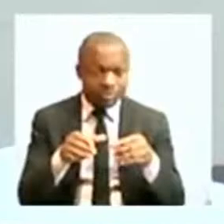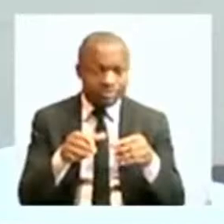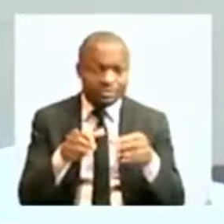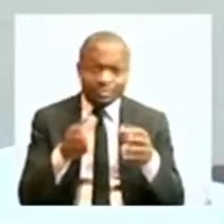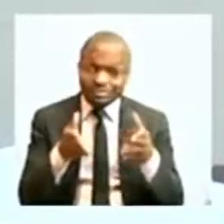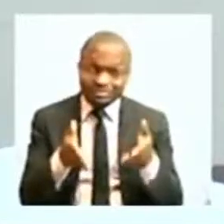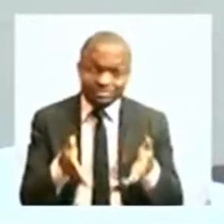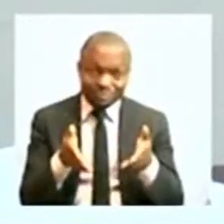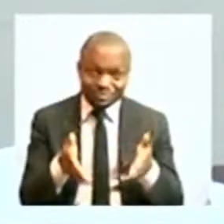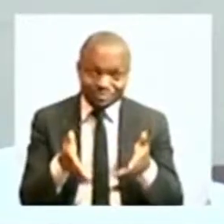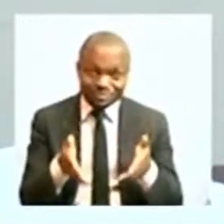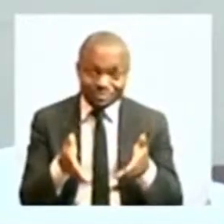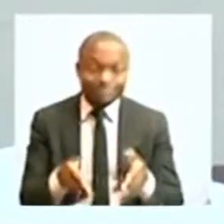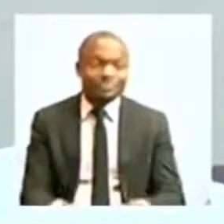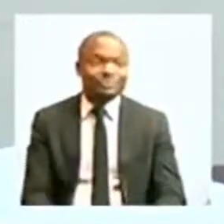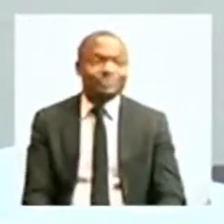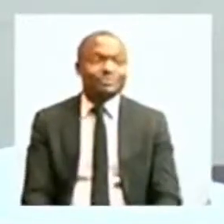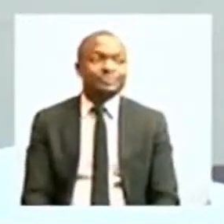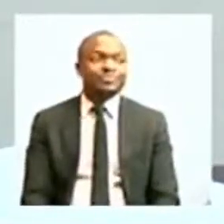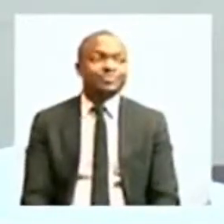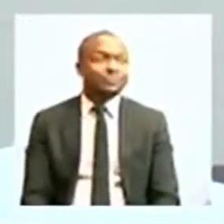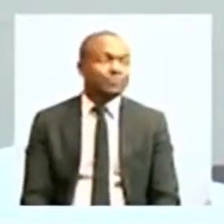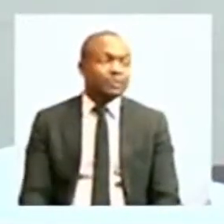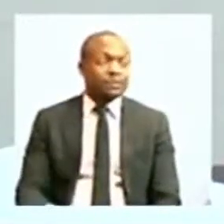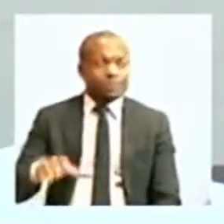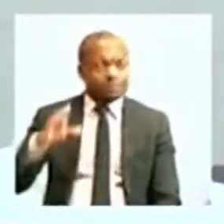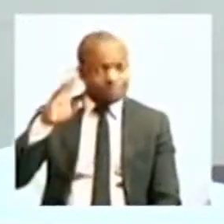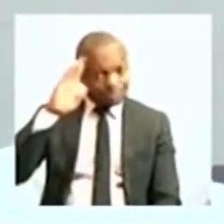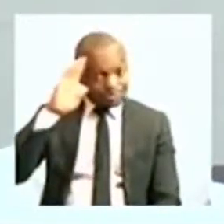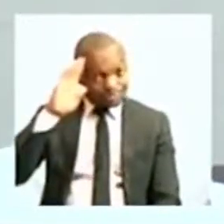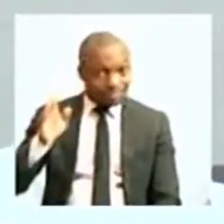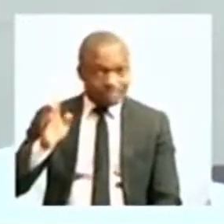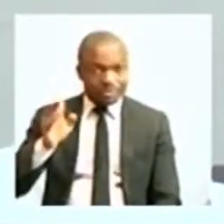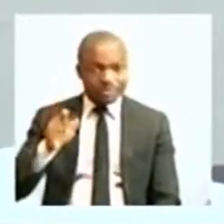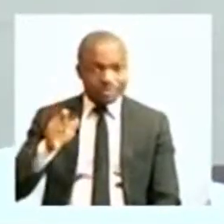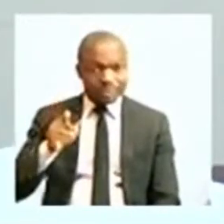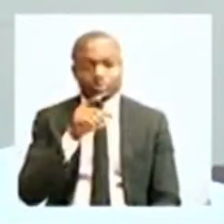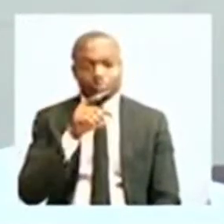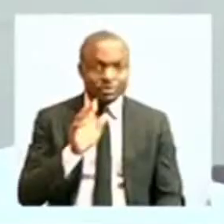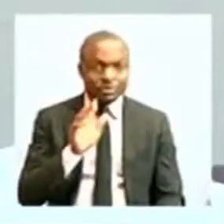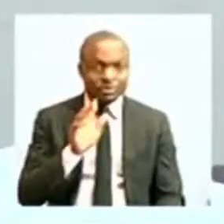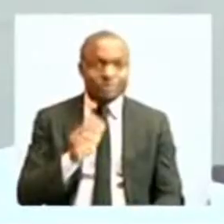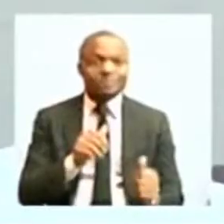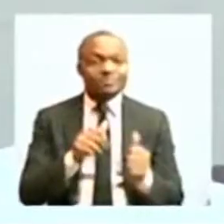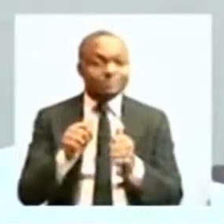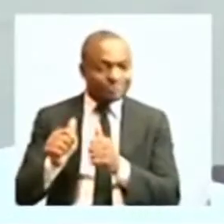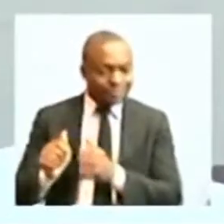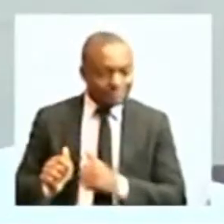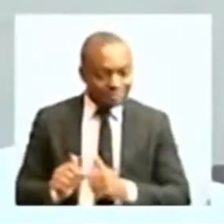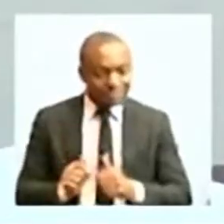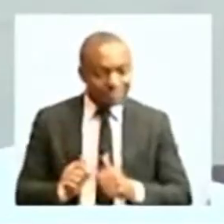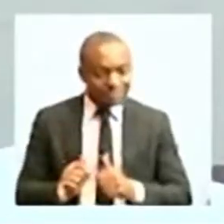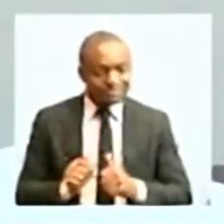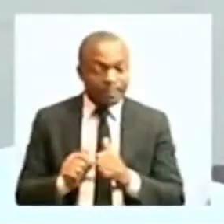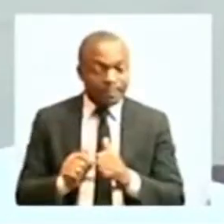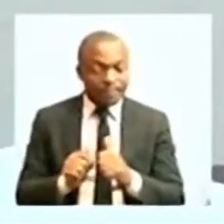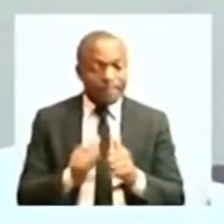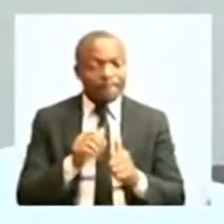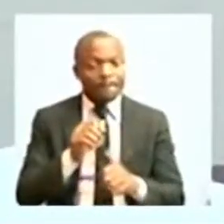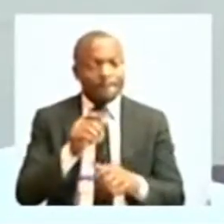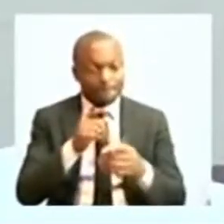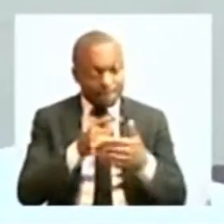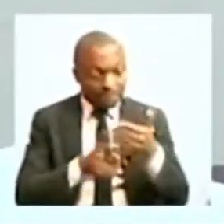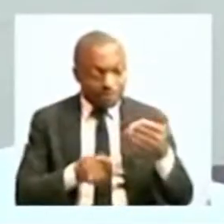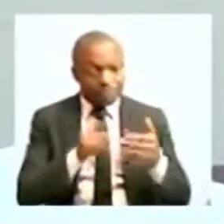yours. We salute you for the actions and the, whatever you are doing at the ministry